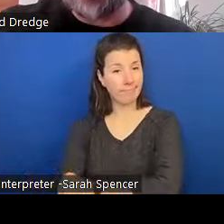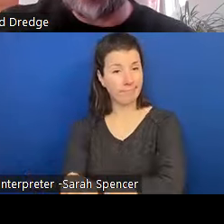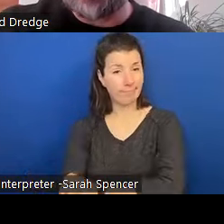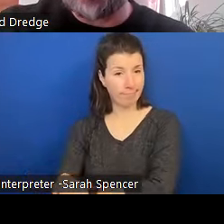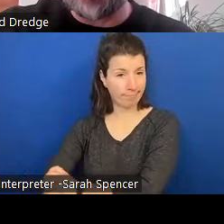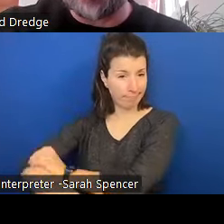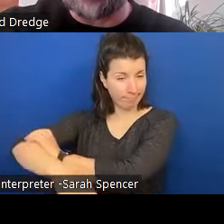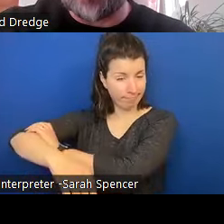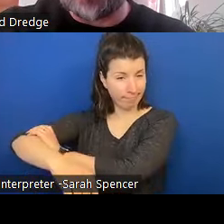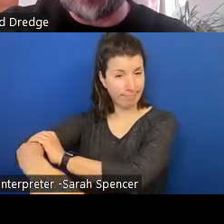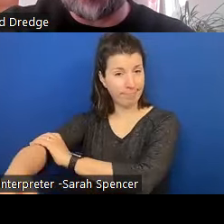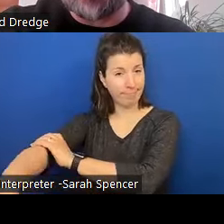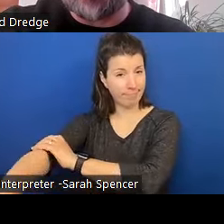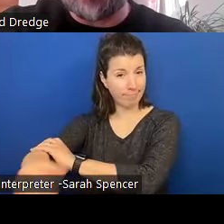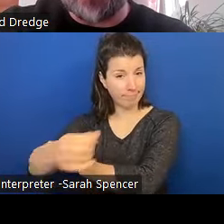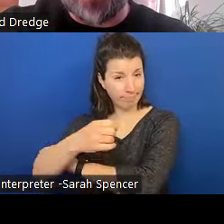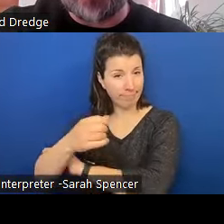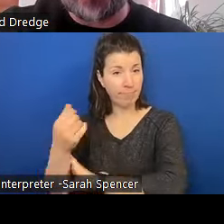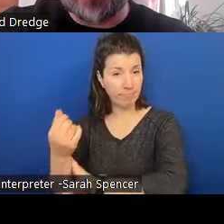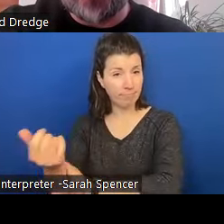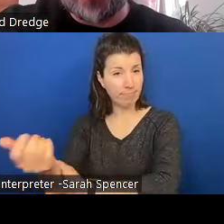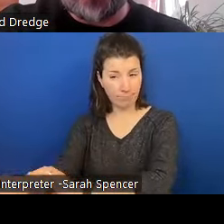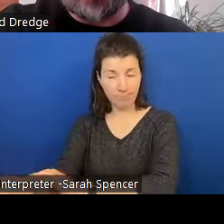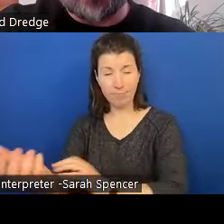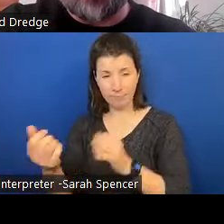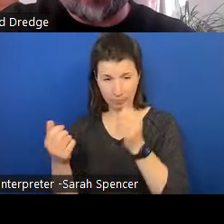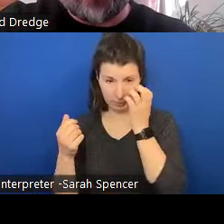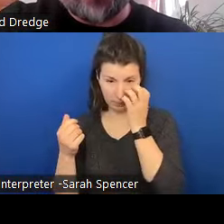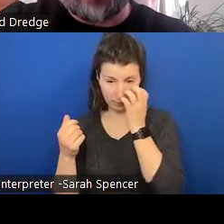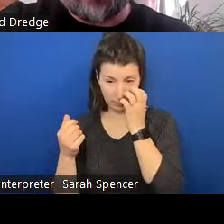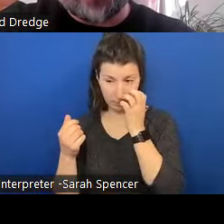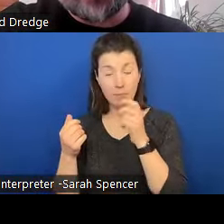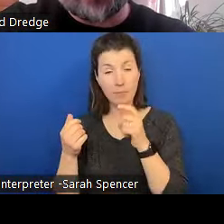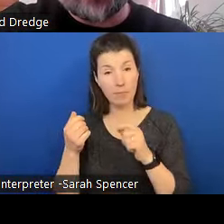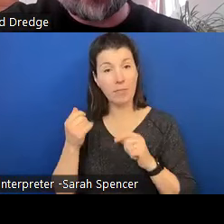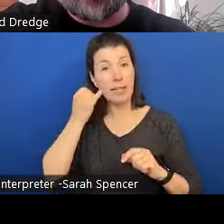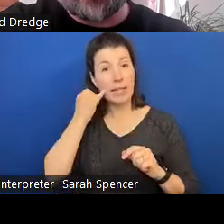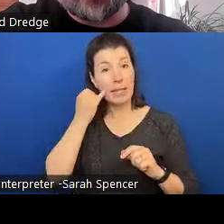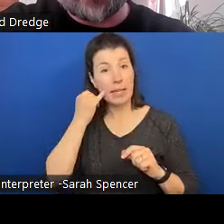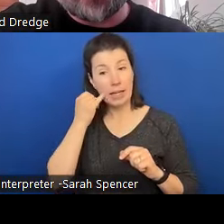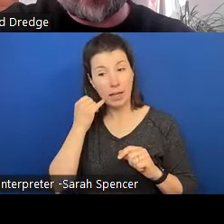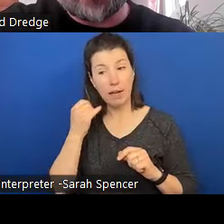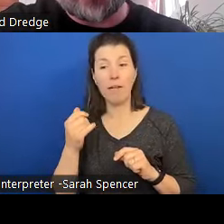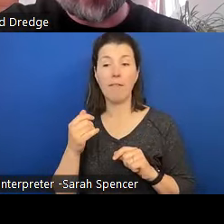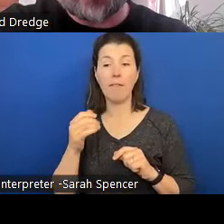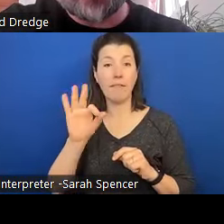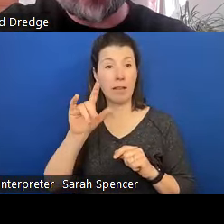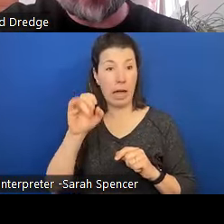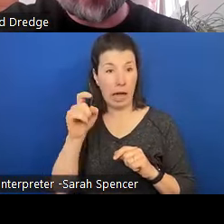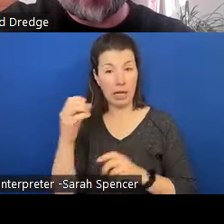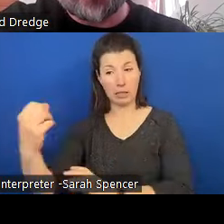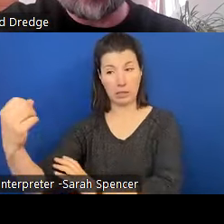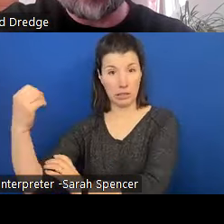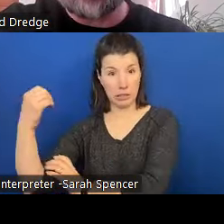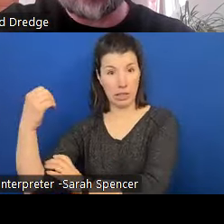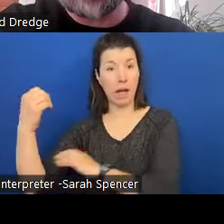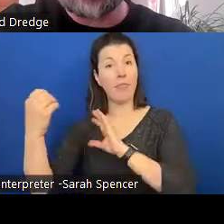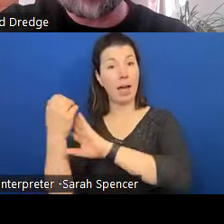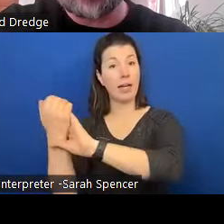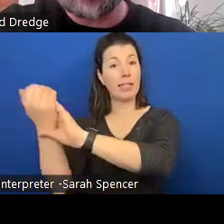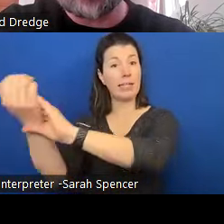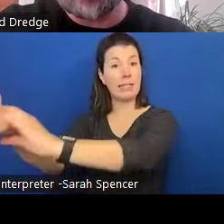an extension and then flexing back in. And so if you're going from flexion to extension, if you do